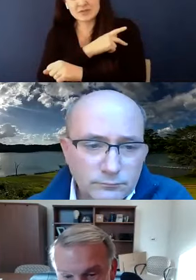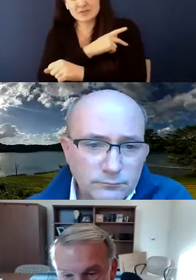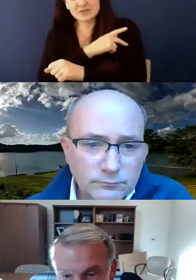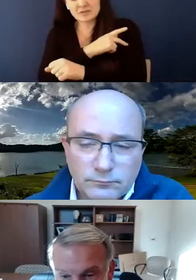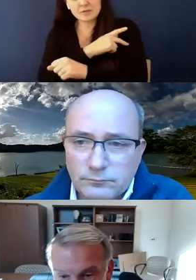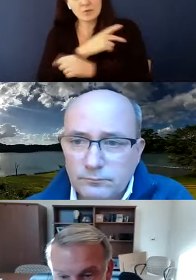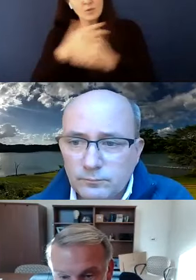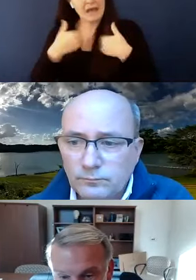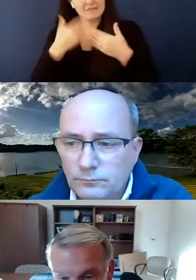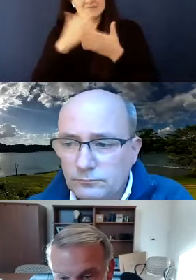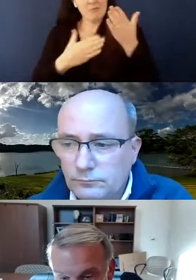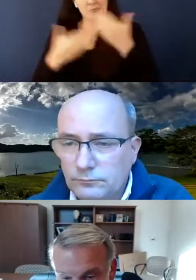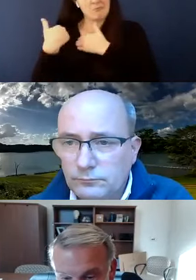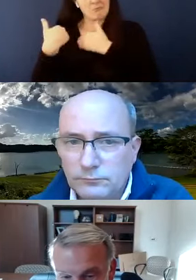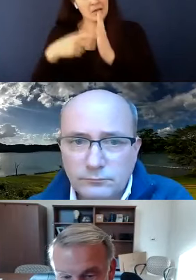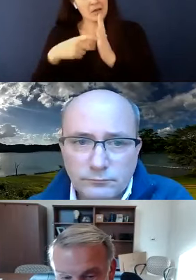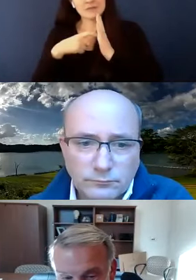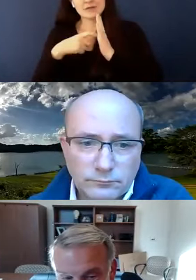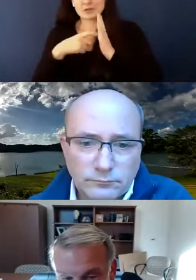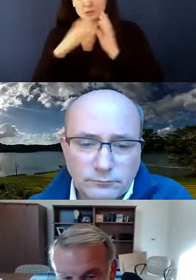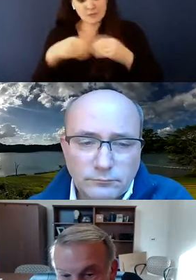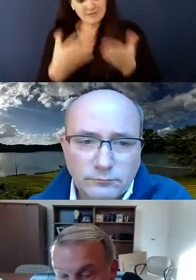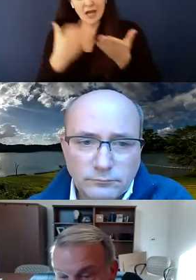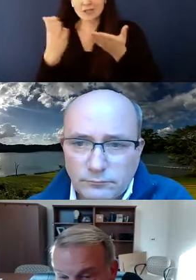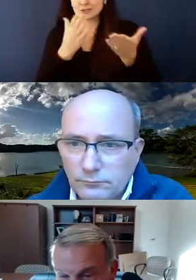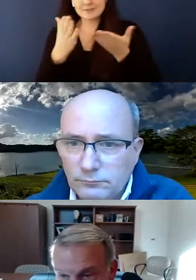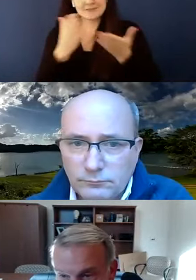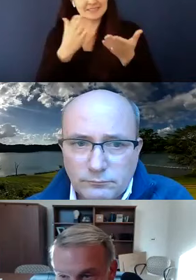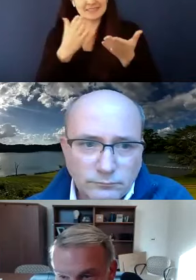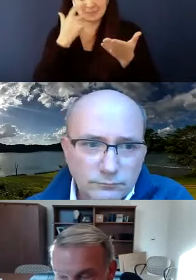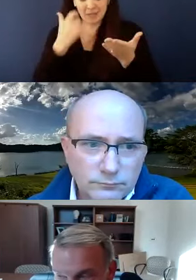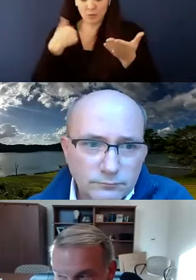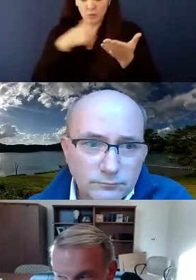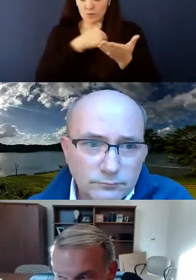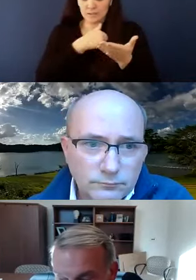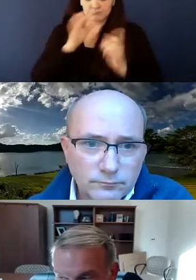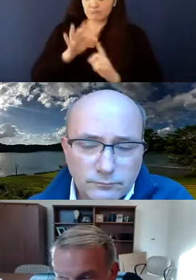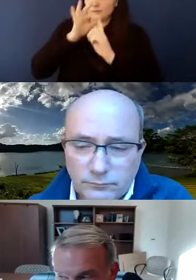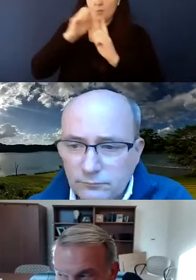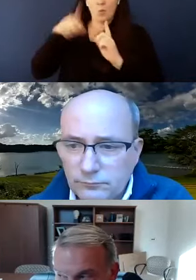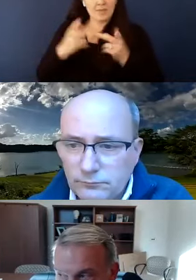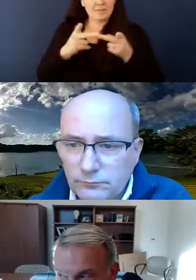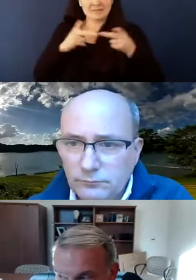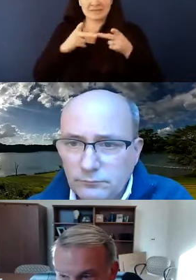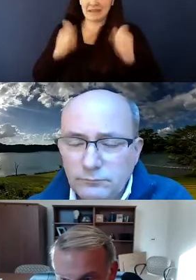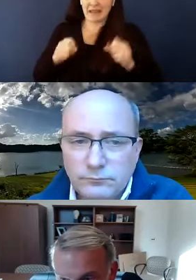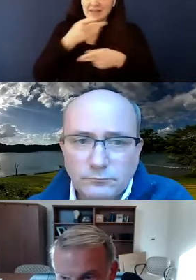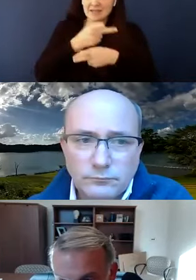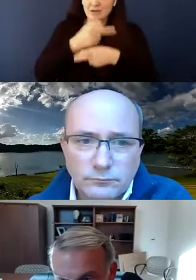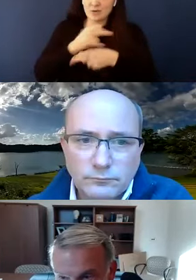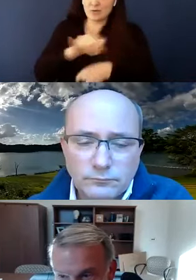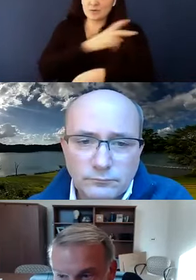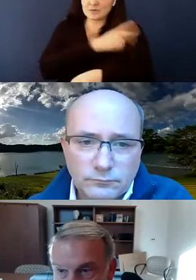provide those services for which we are uniquely qualified to take care of, but that is not